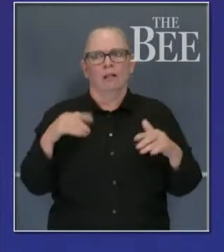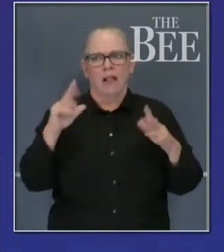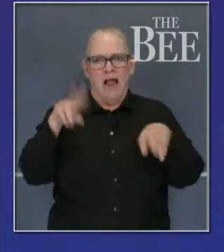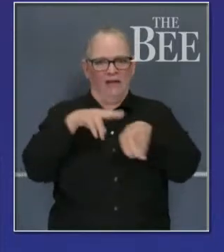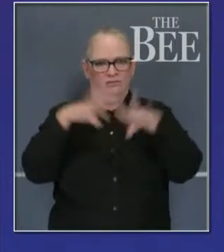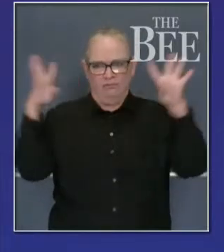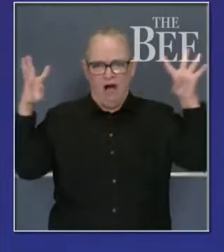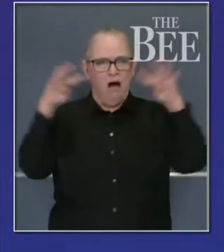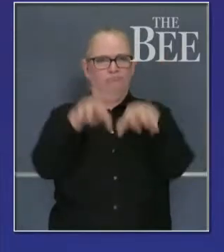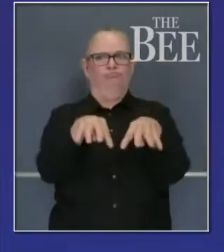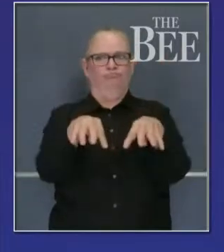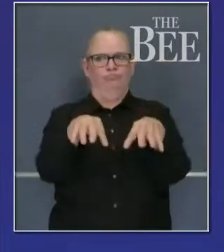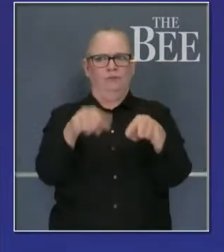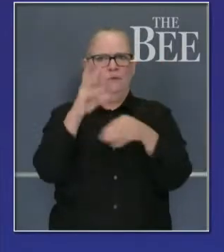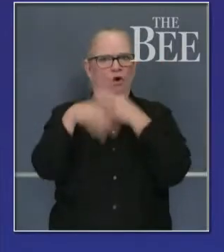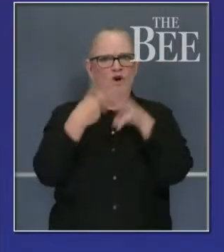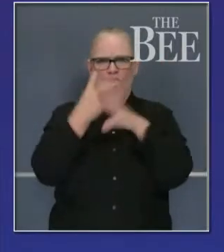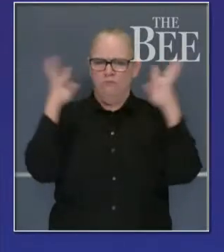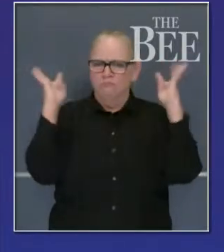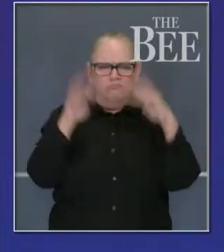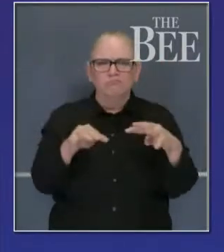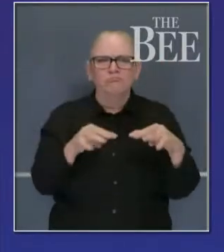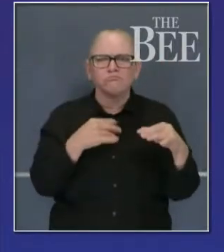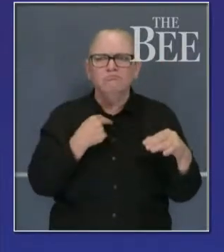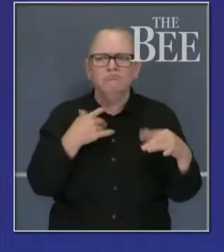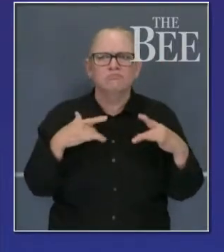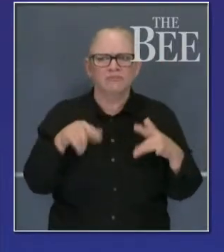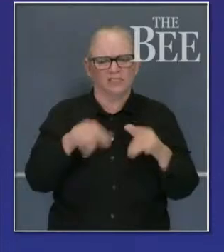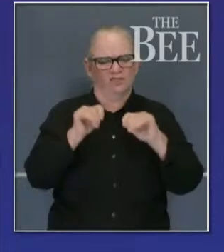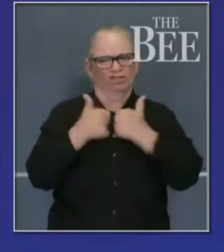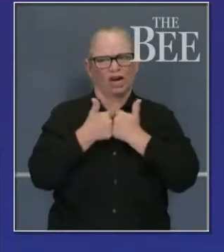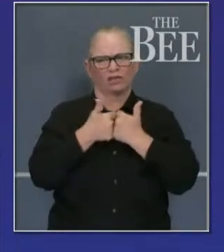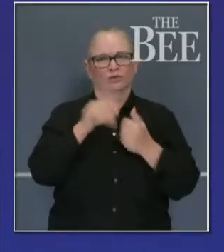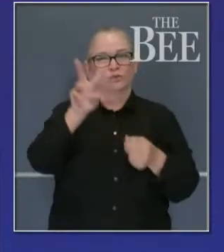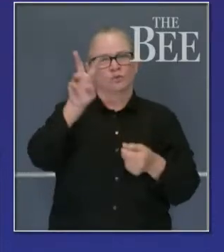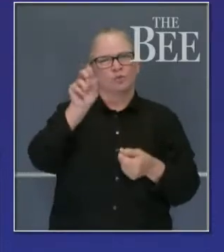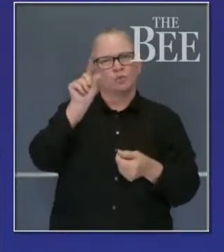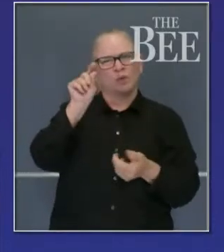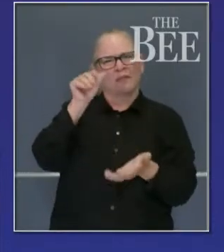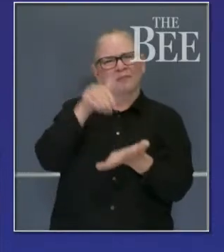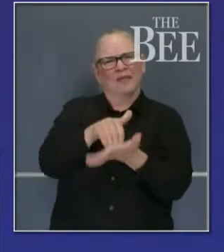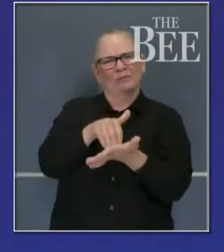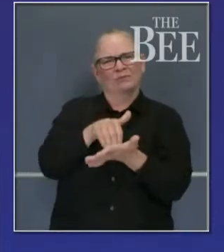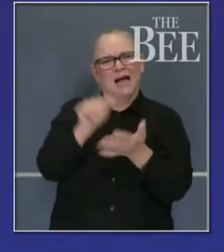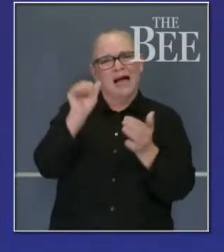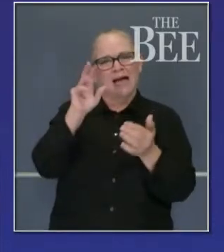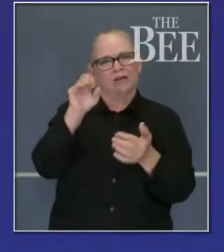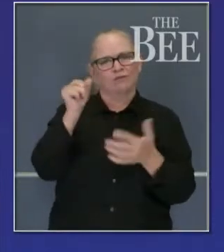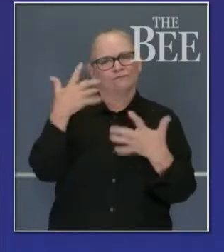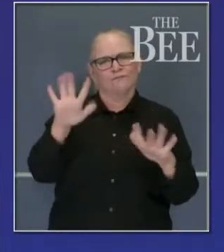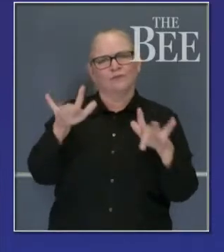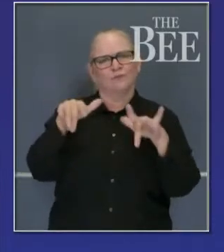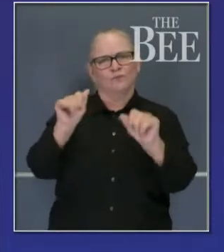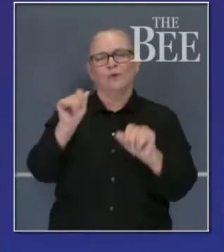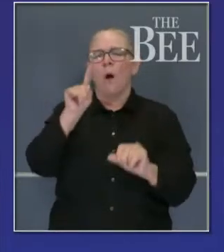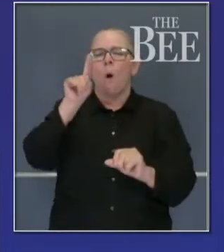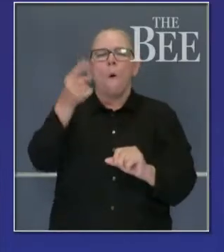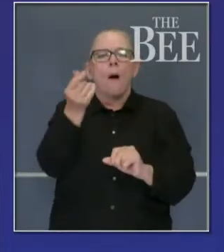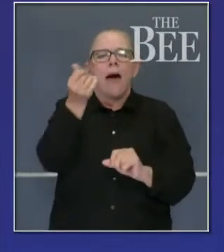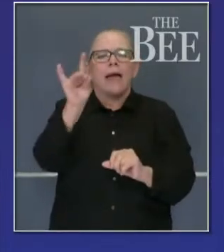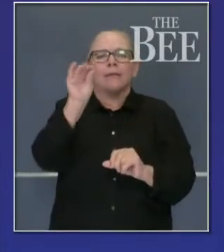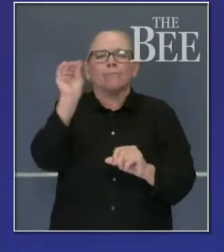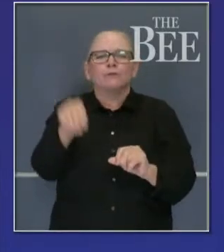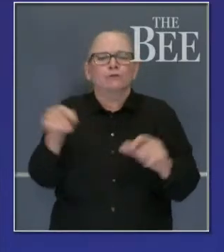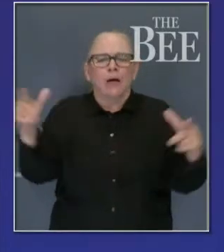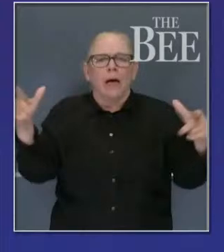uniquely challenging conditions. You see 220,000 acres have burned, 18% current containment. The challenge with this fire in